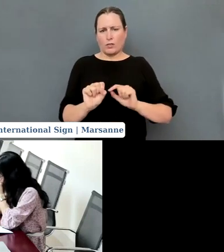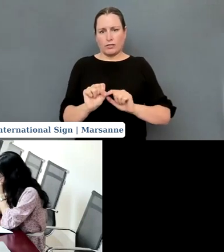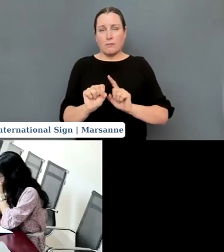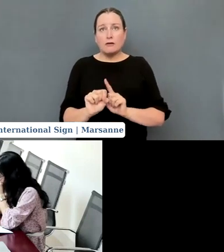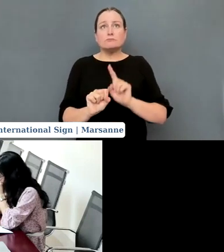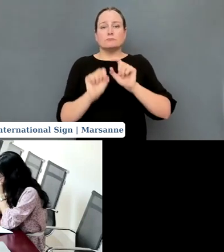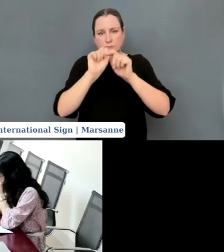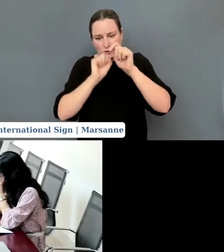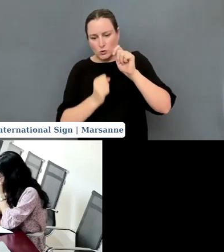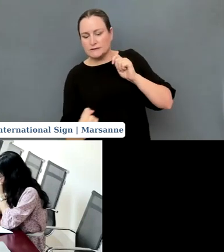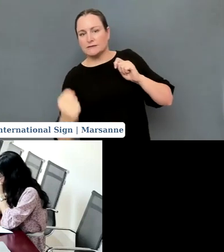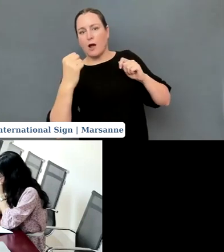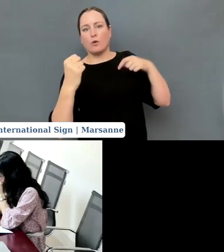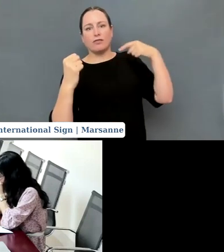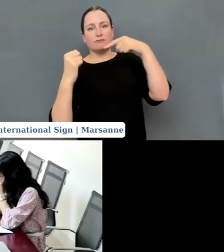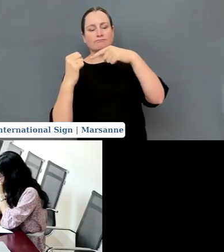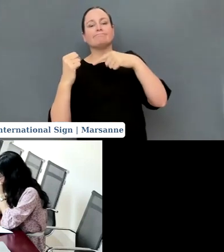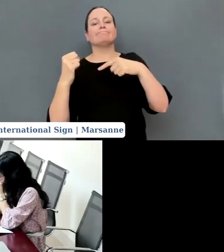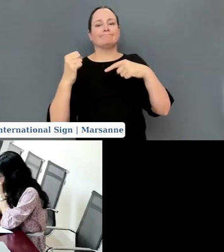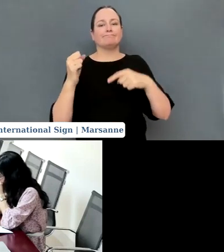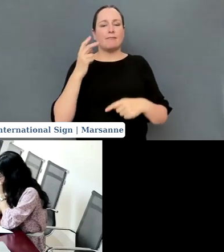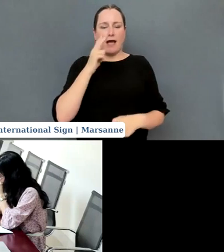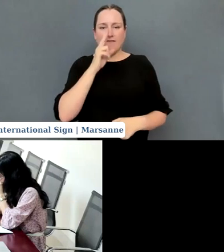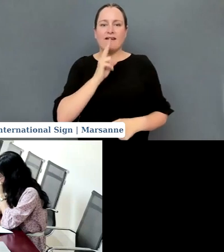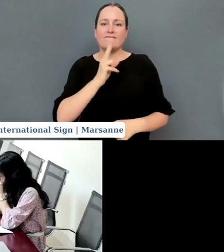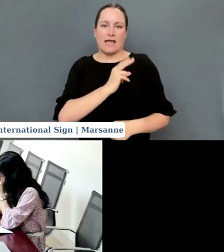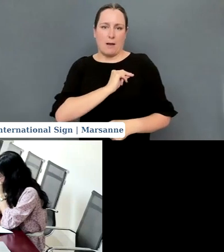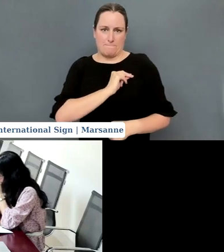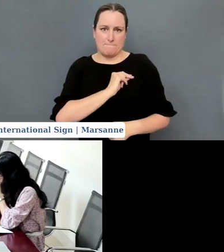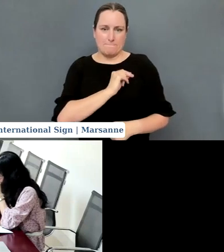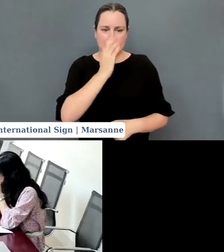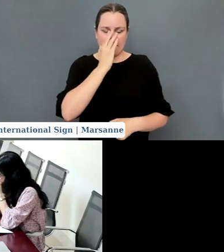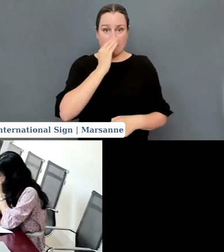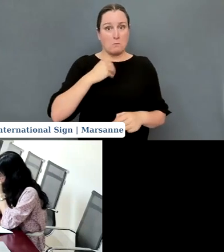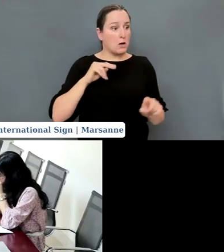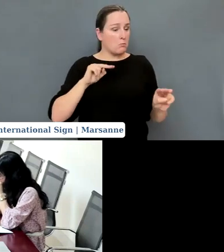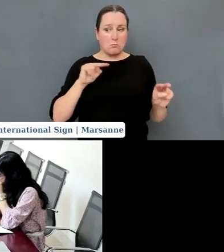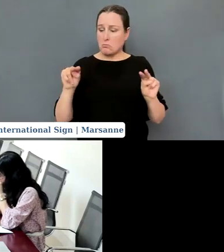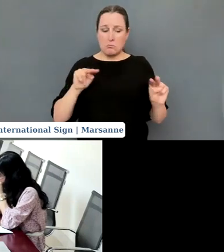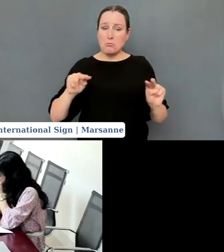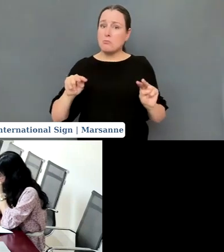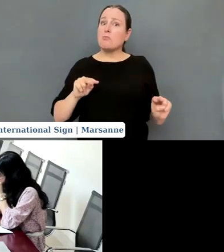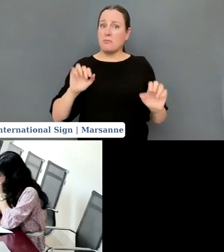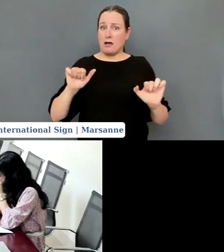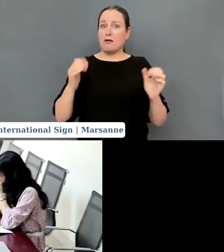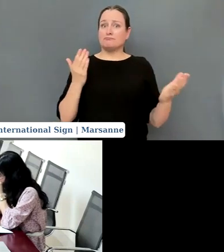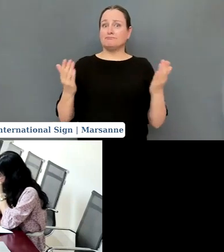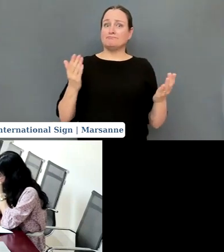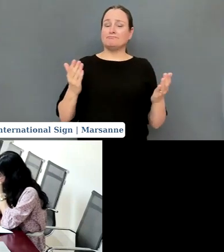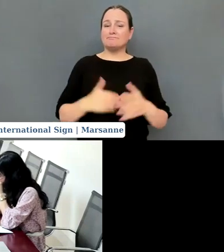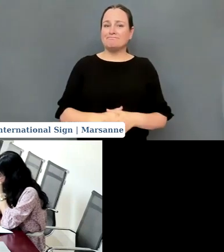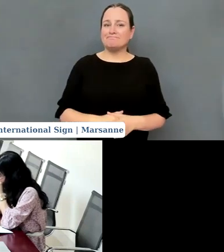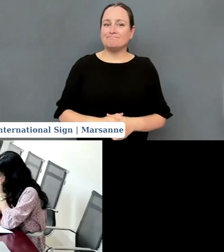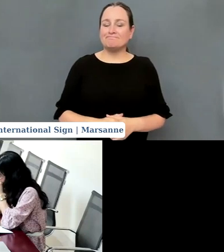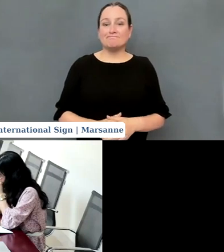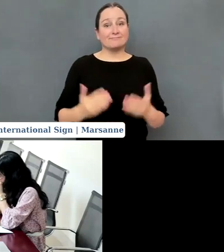opportunities taking place. And I think these presentations provide such excellent opportunities. I'm now going to move to